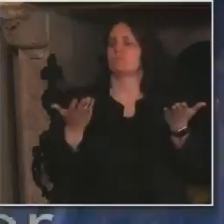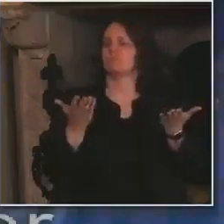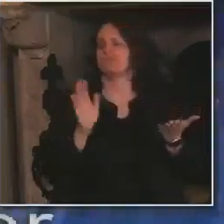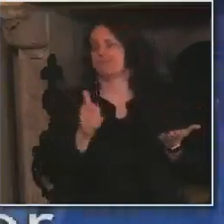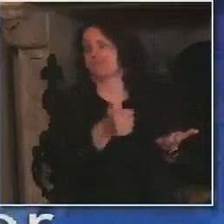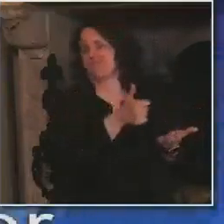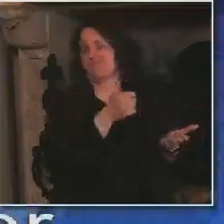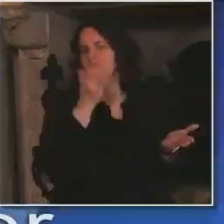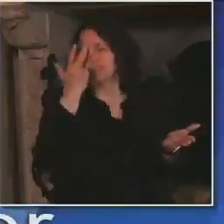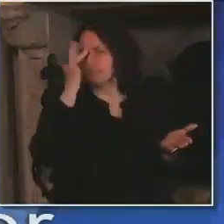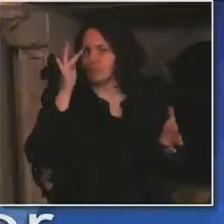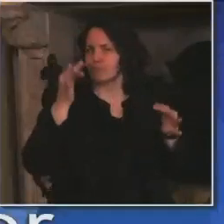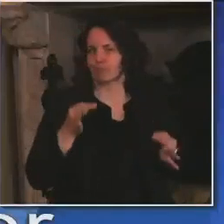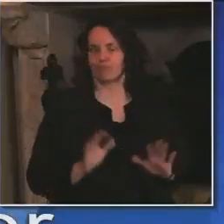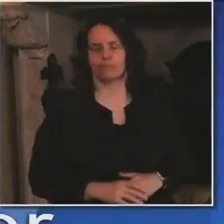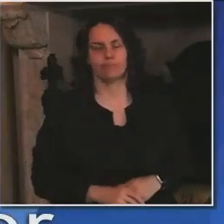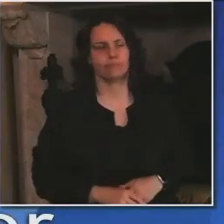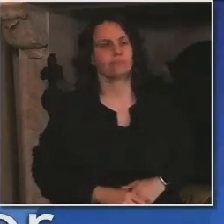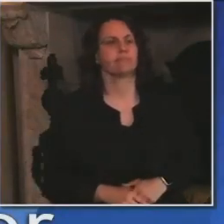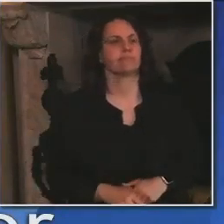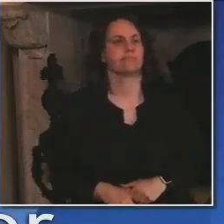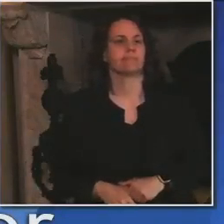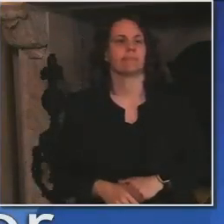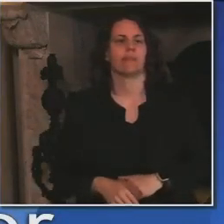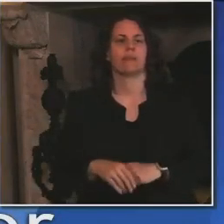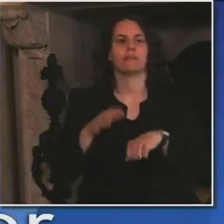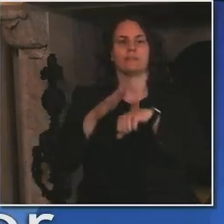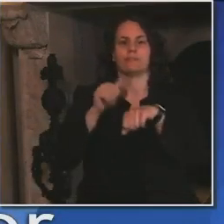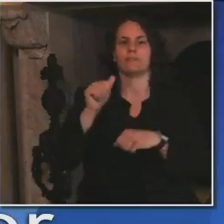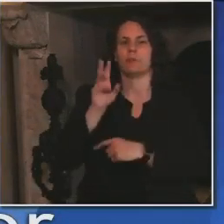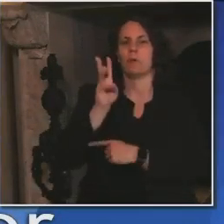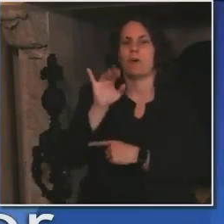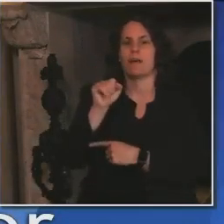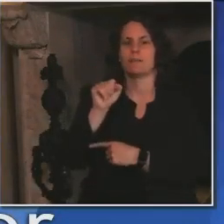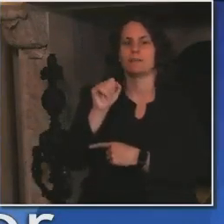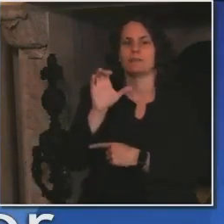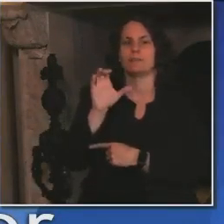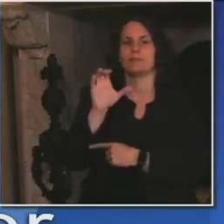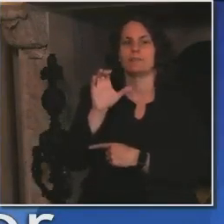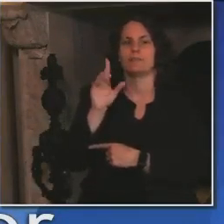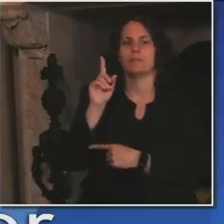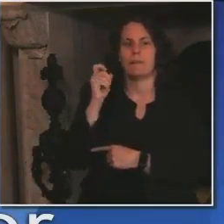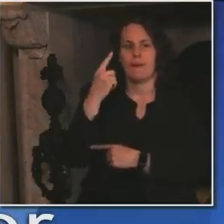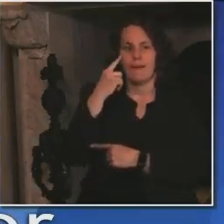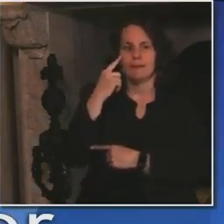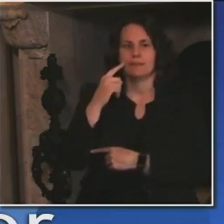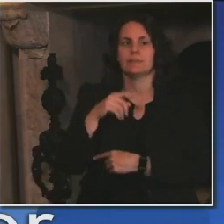to Amy Reed from WISC in Madison. Casey, or Amy, sorry.